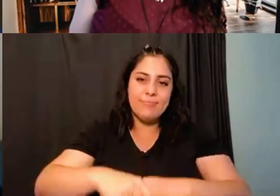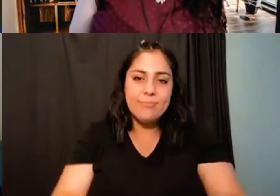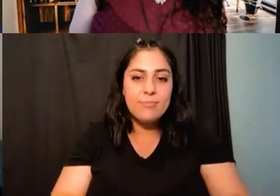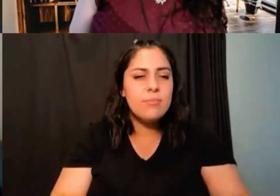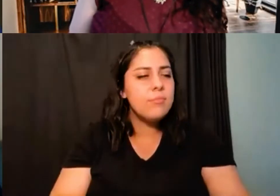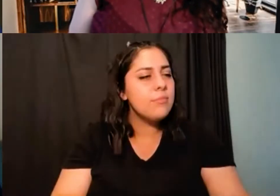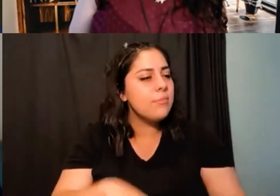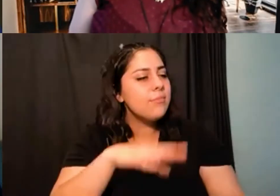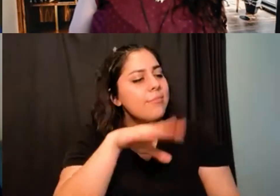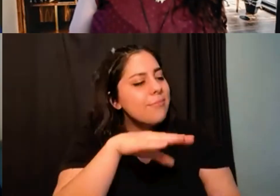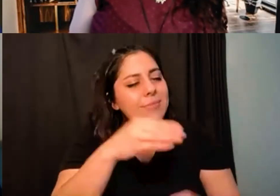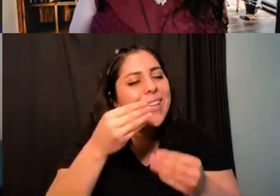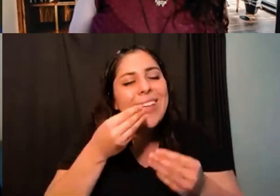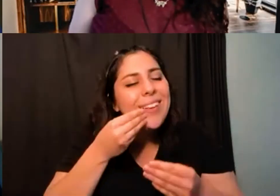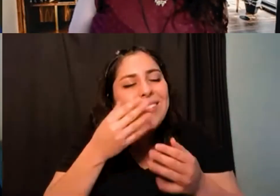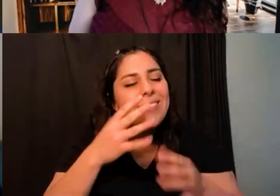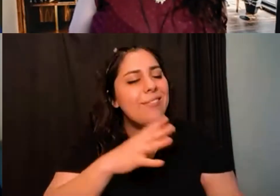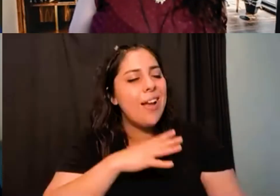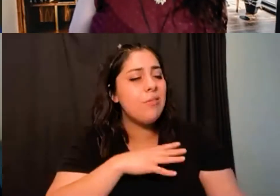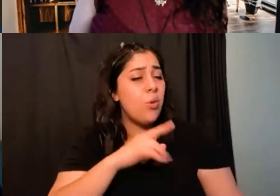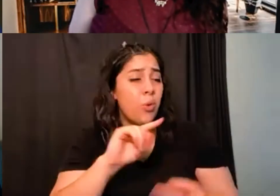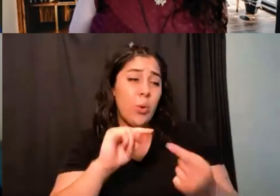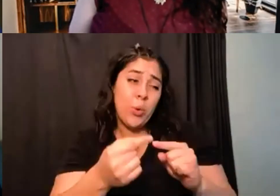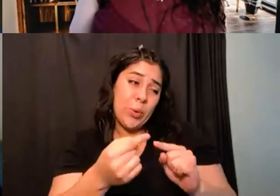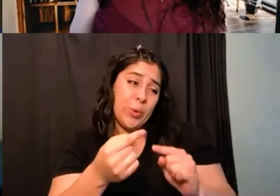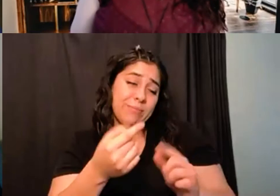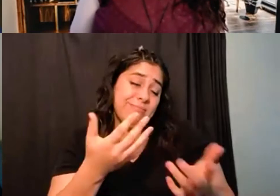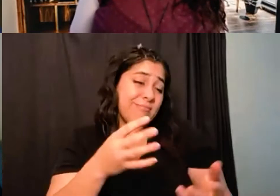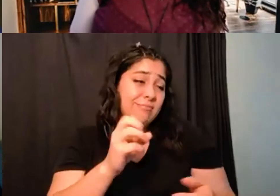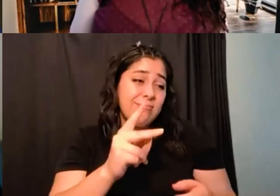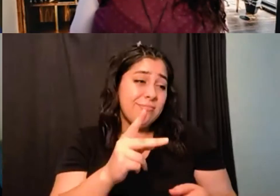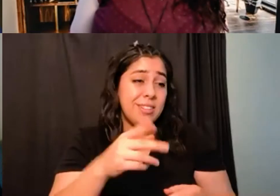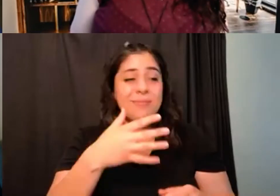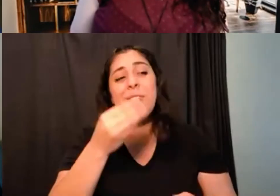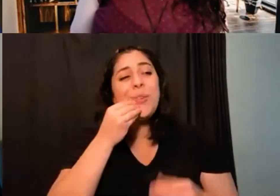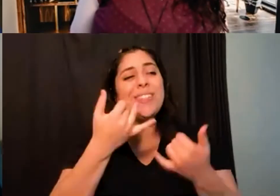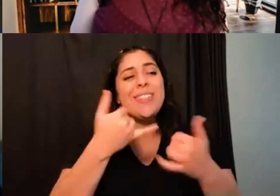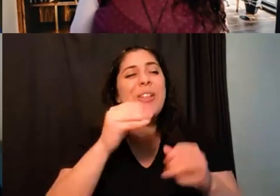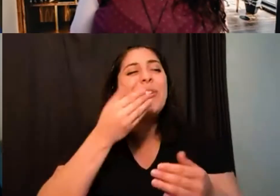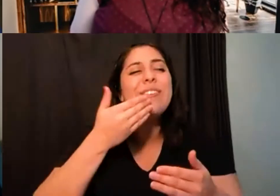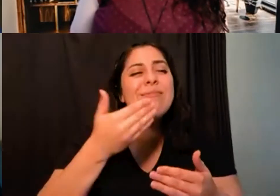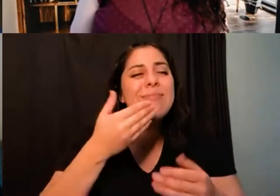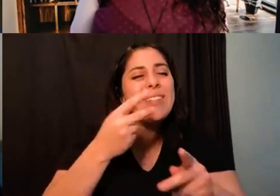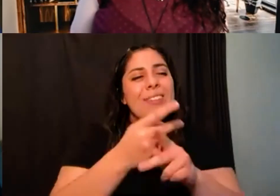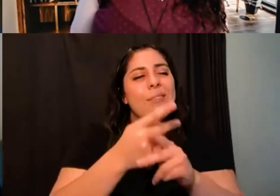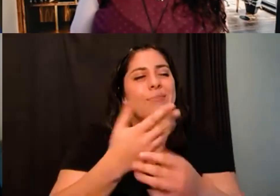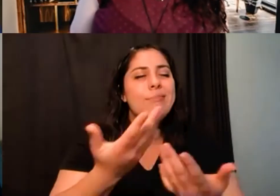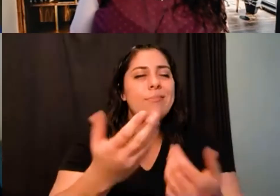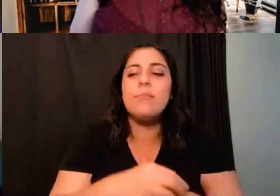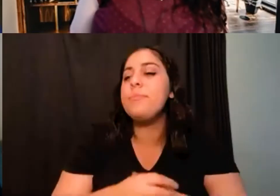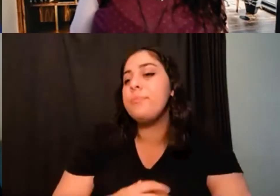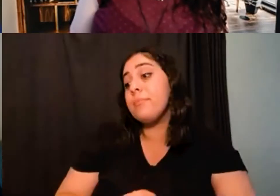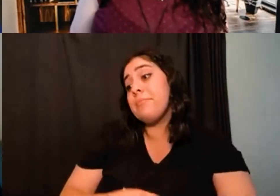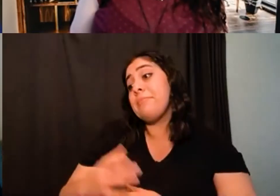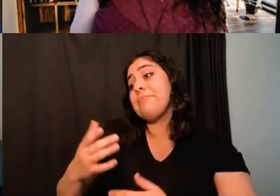Cómetelo. Mejor que te haga daño y que no se pierda. My father will always say that joking around, and I